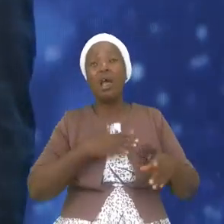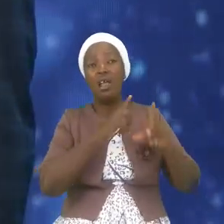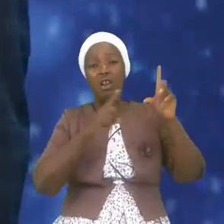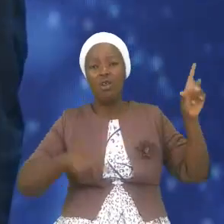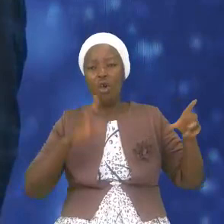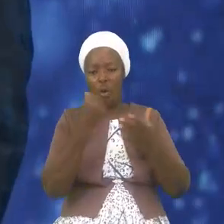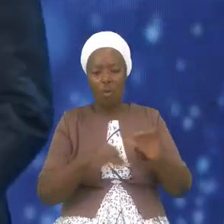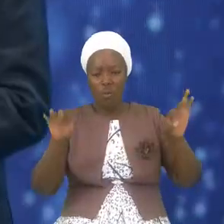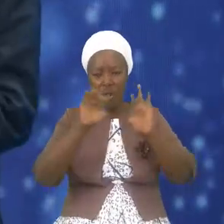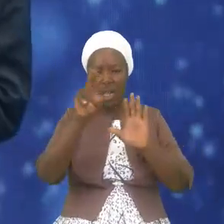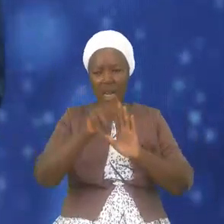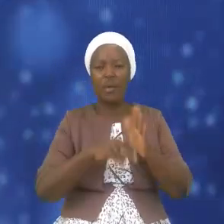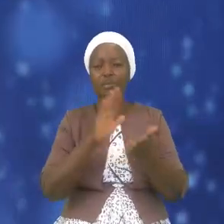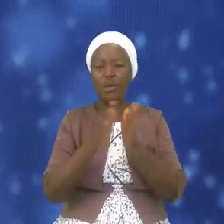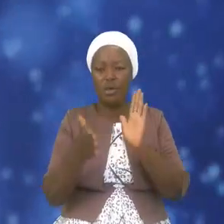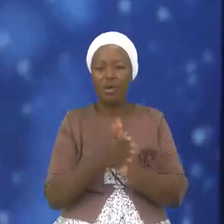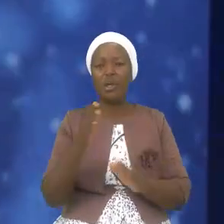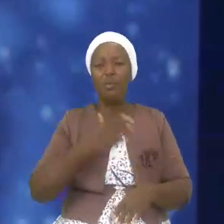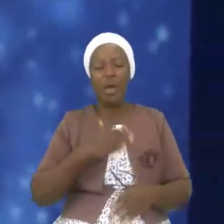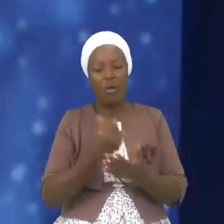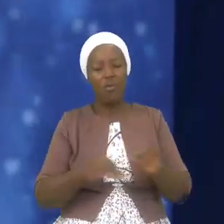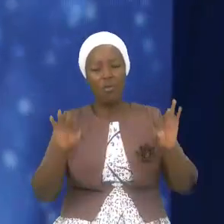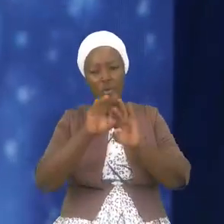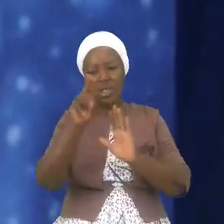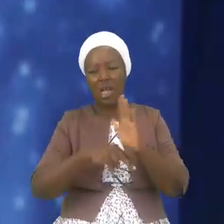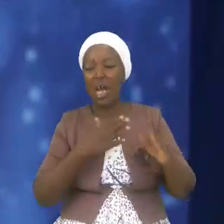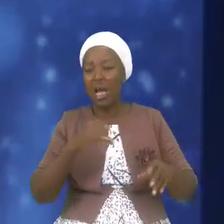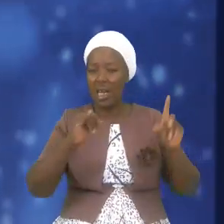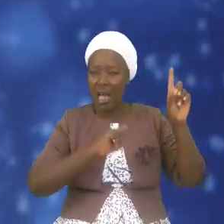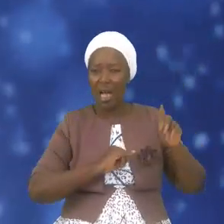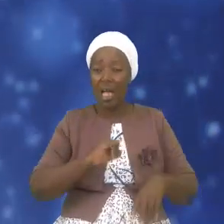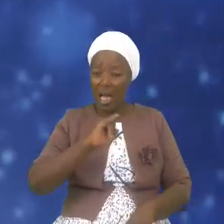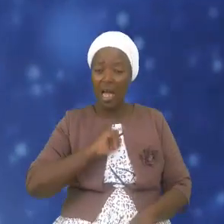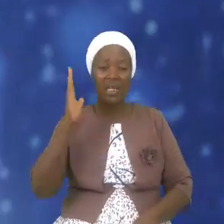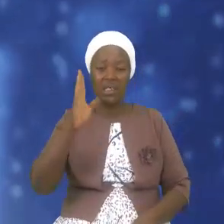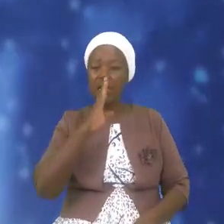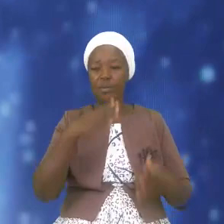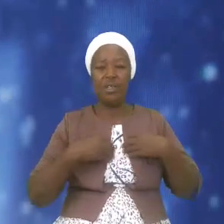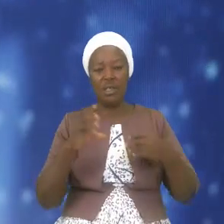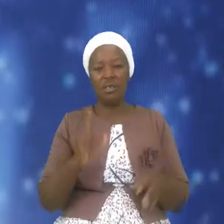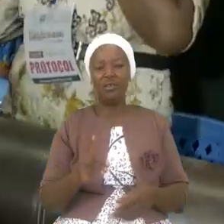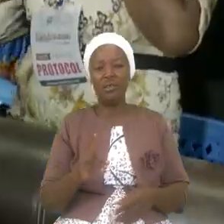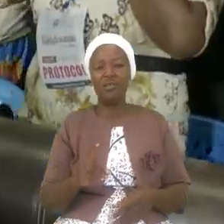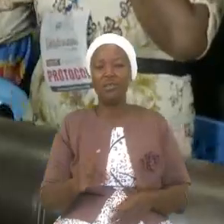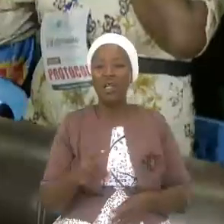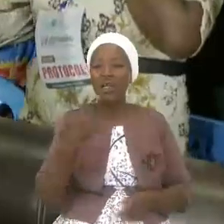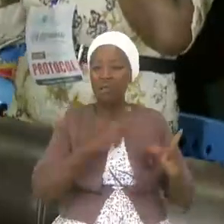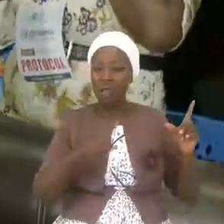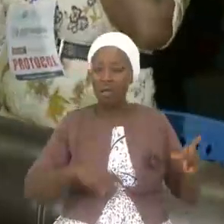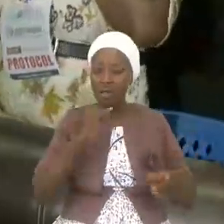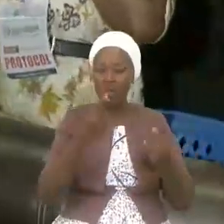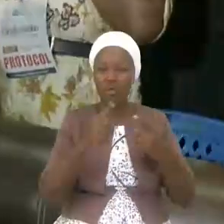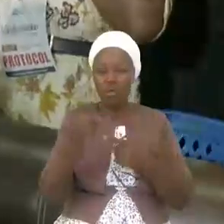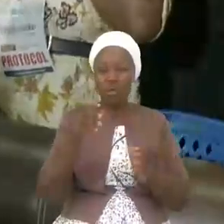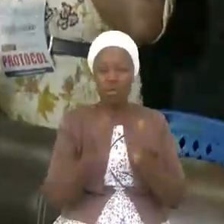I shall be healed. The Lord is coming to you with healing right now.